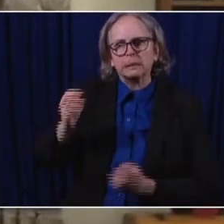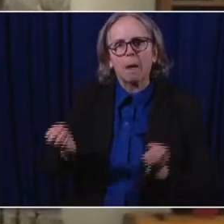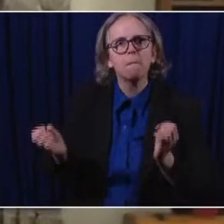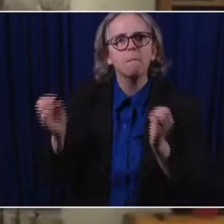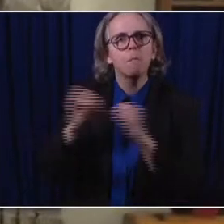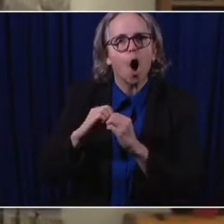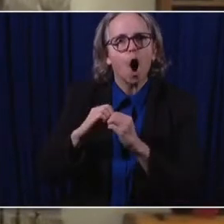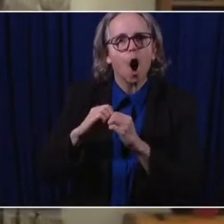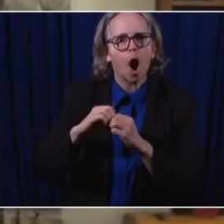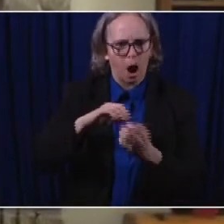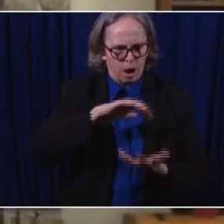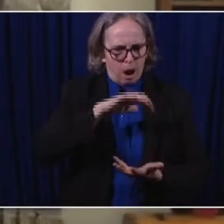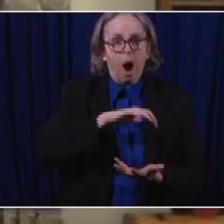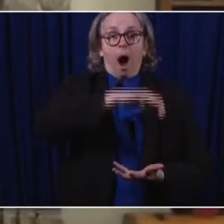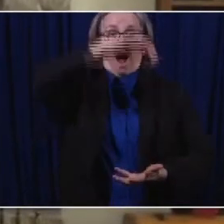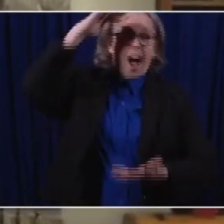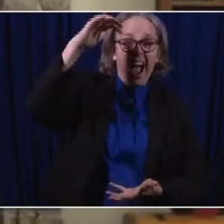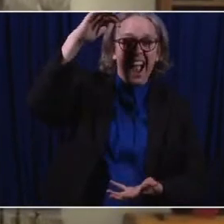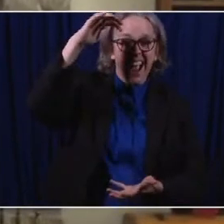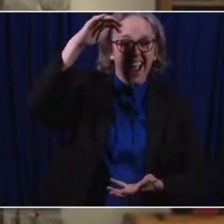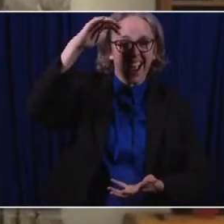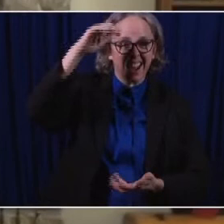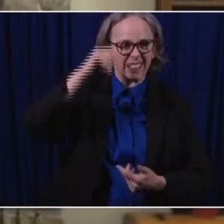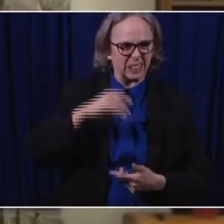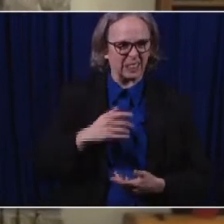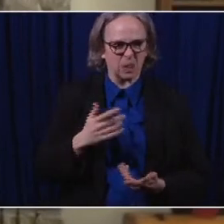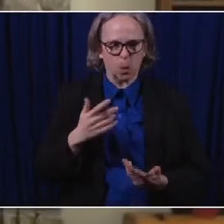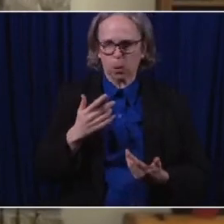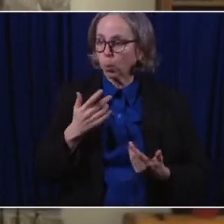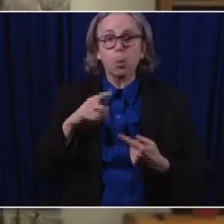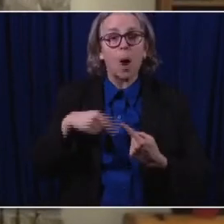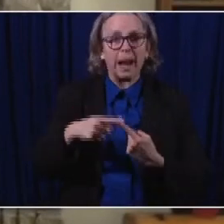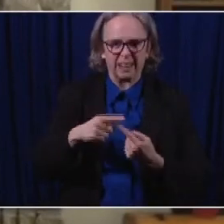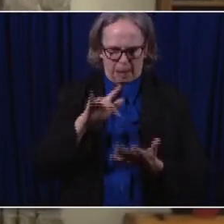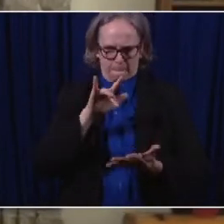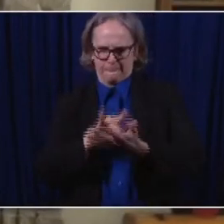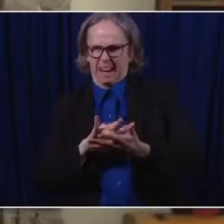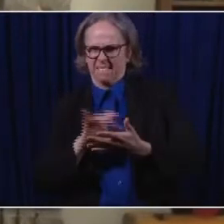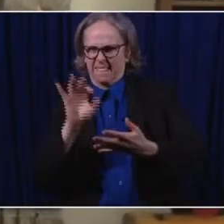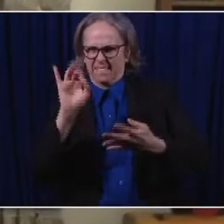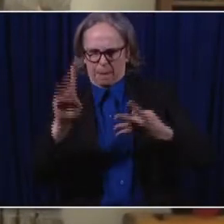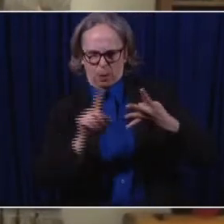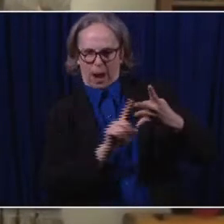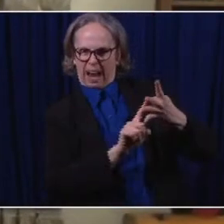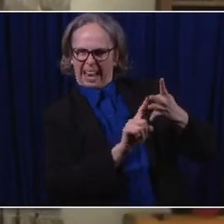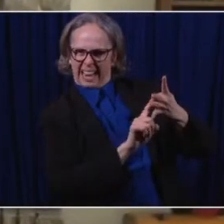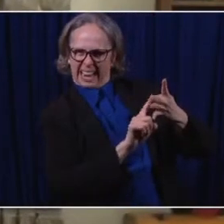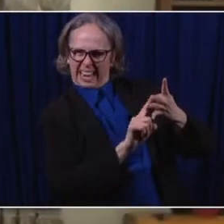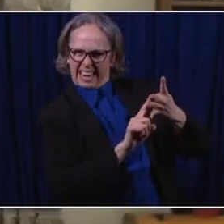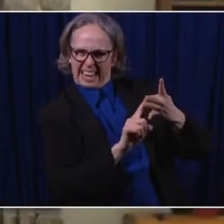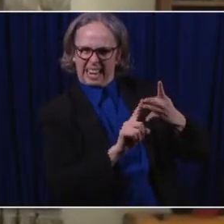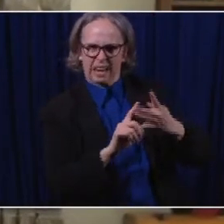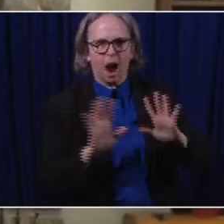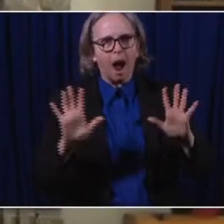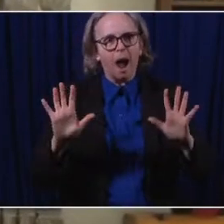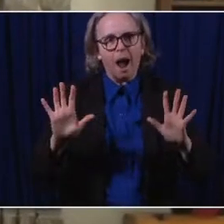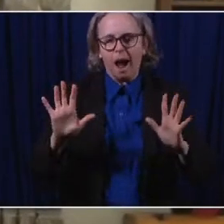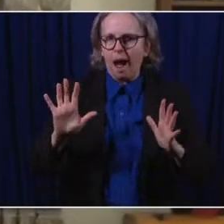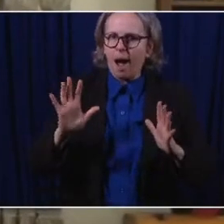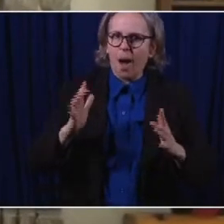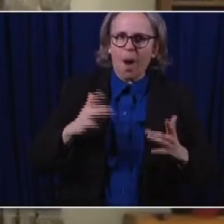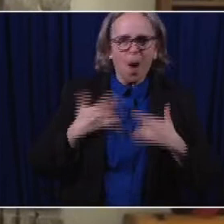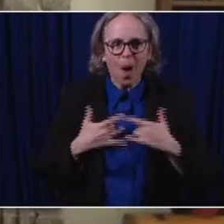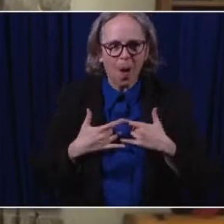February. So not too far off. We think that should mean that our numbers will increase. We hope by that much